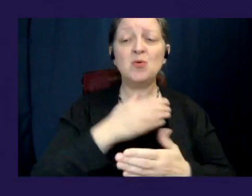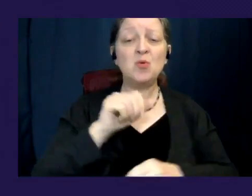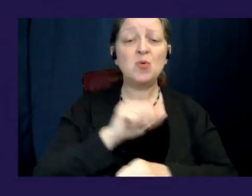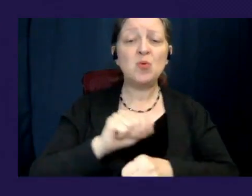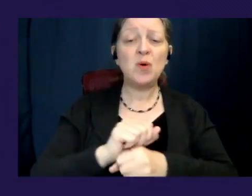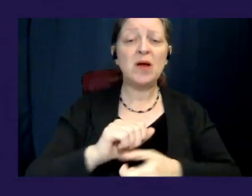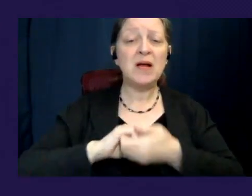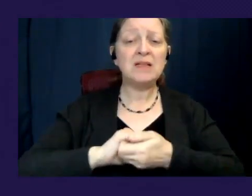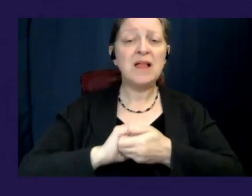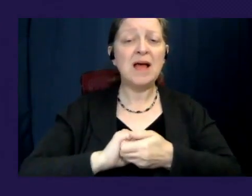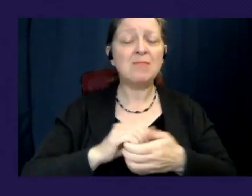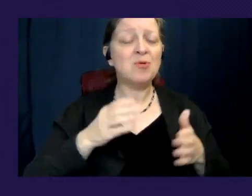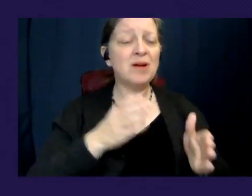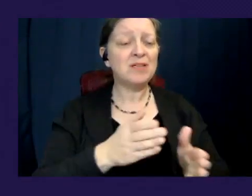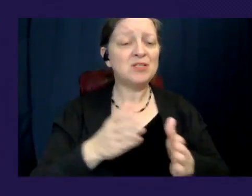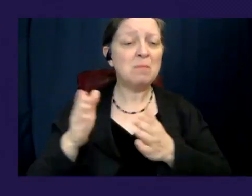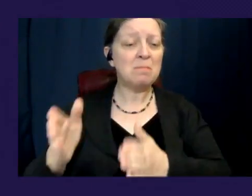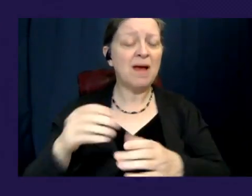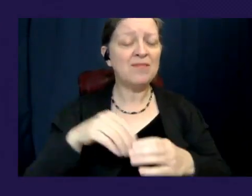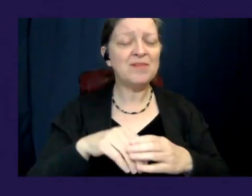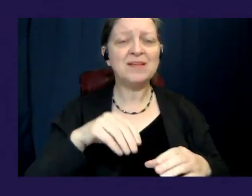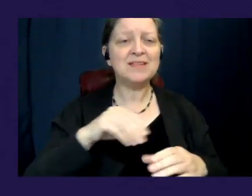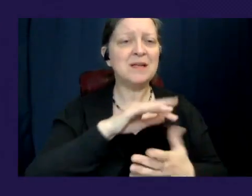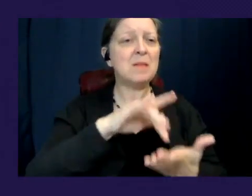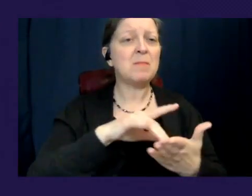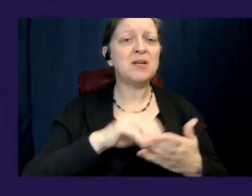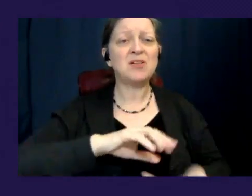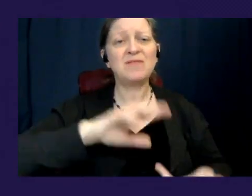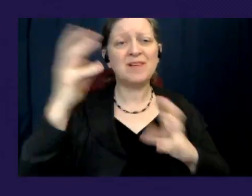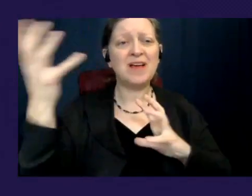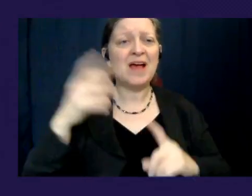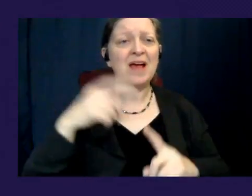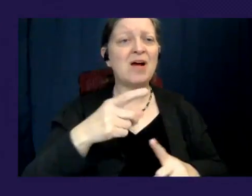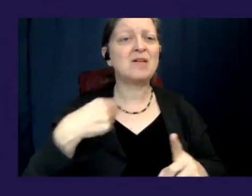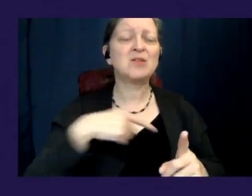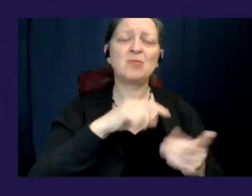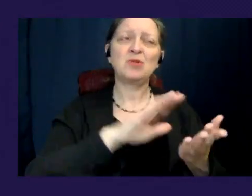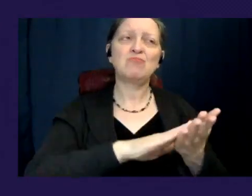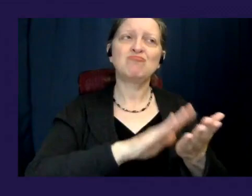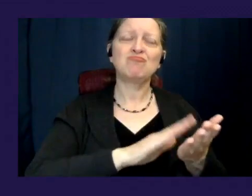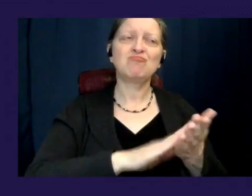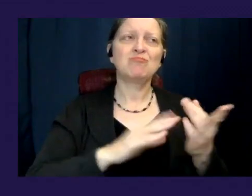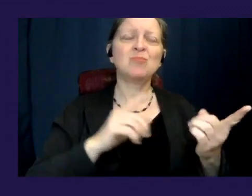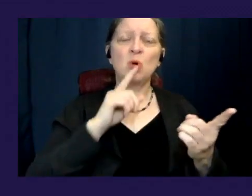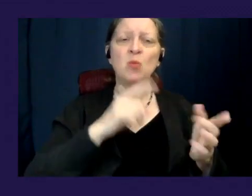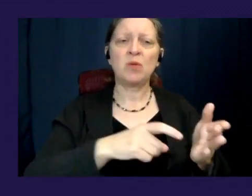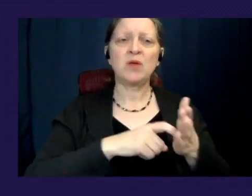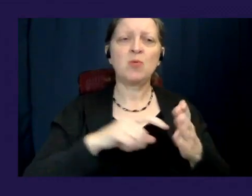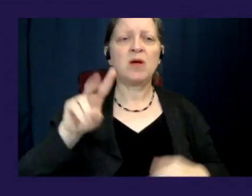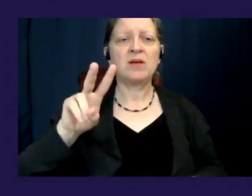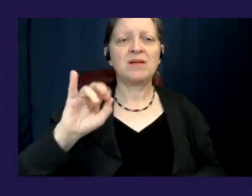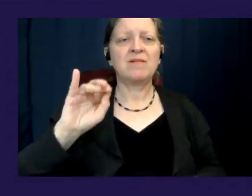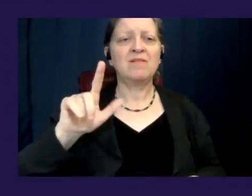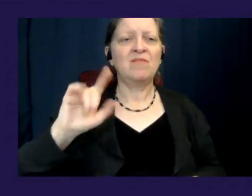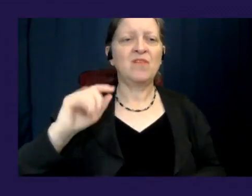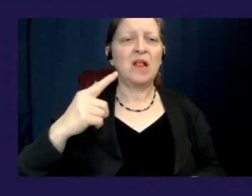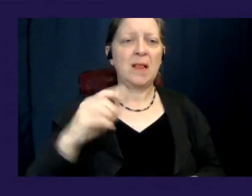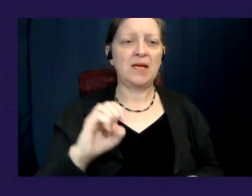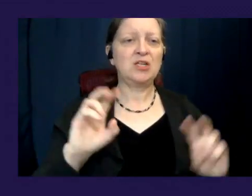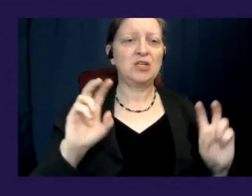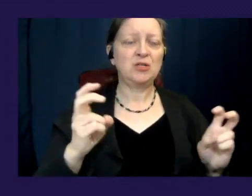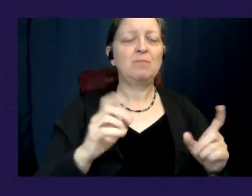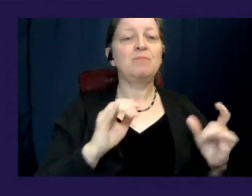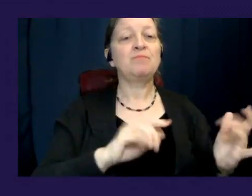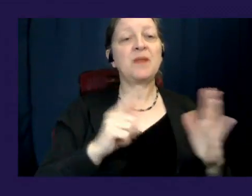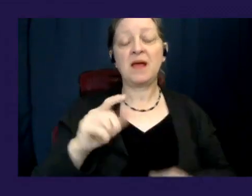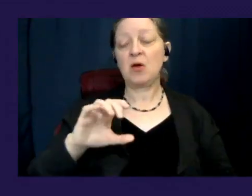chaos. And you guys all deserve major props for that. And it really took a village to do. So thank you. And now Chris Voegeli